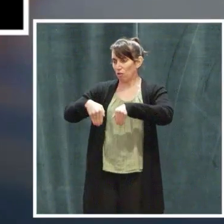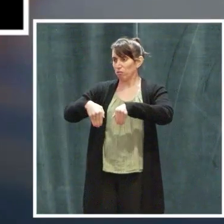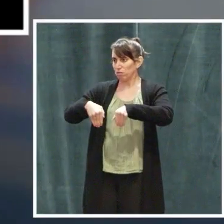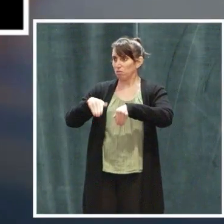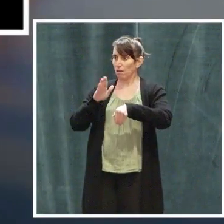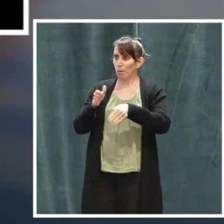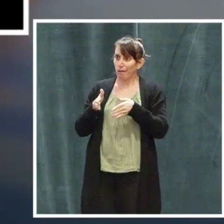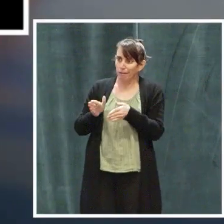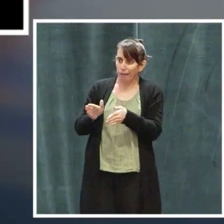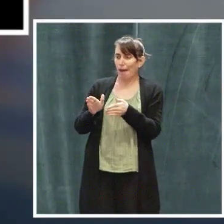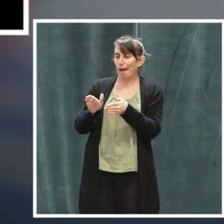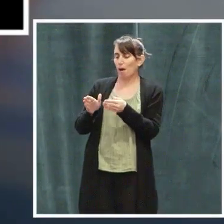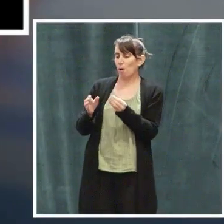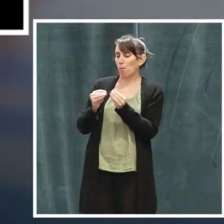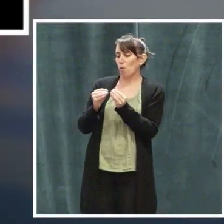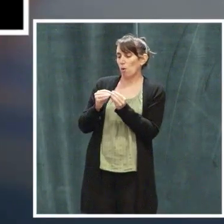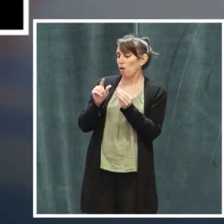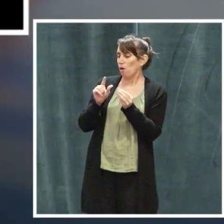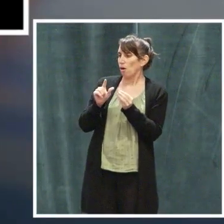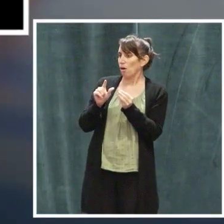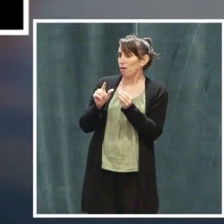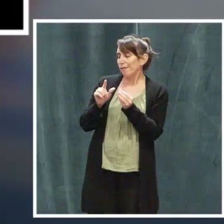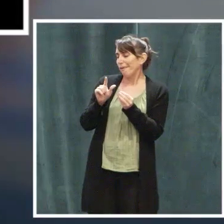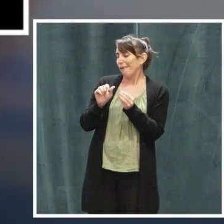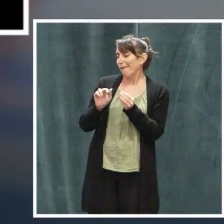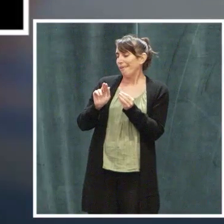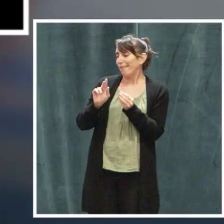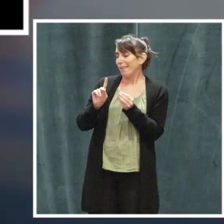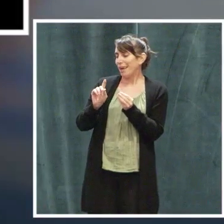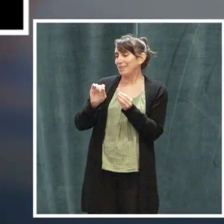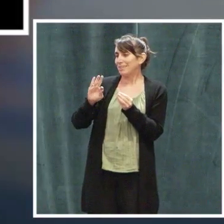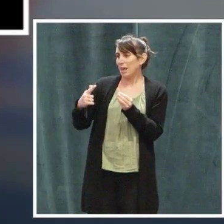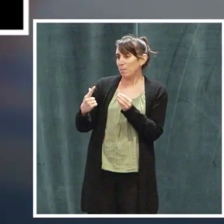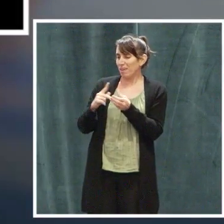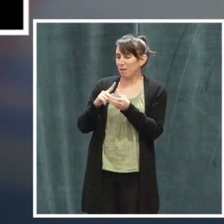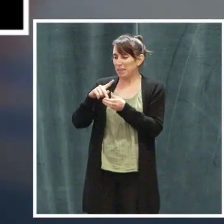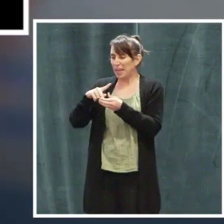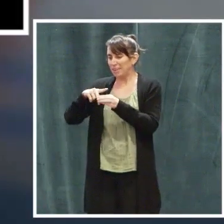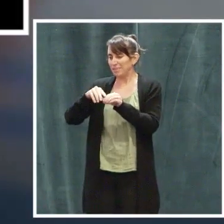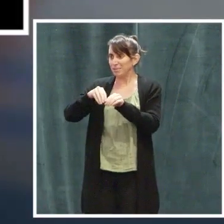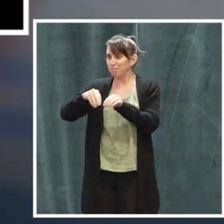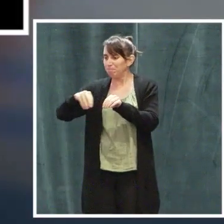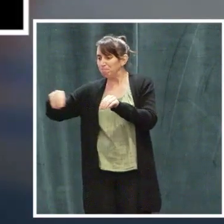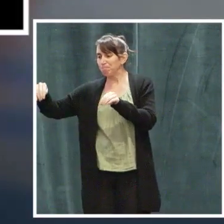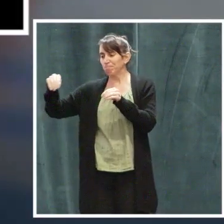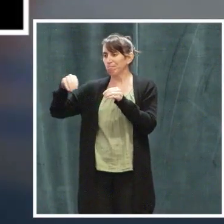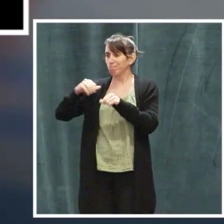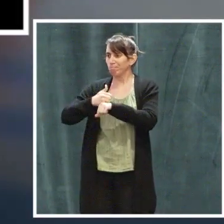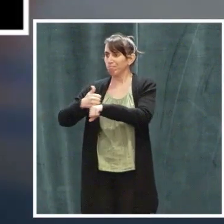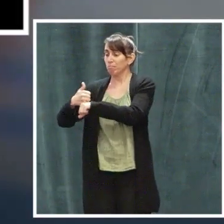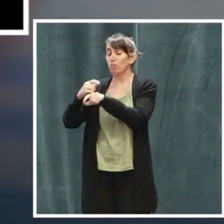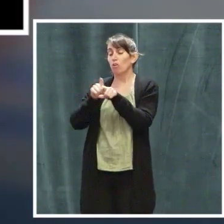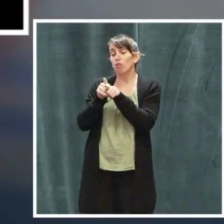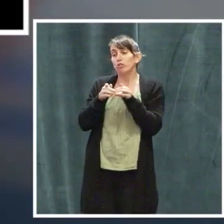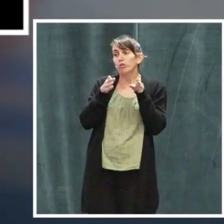additional landscaping on the east side, and will also allow for a number of the street trees to be